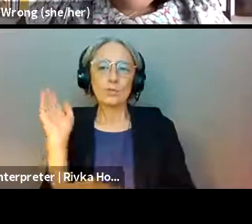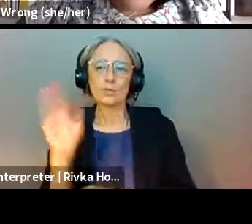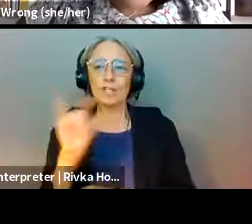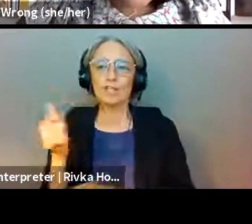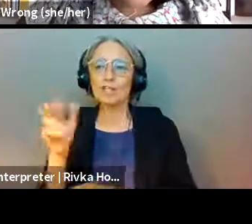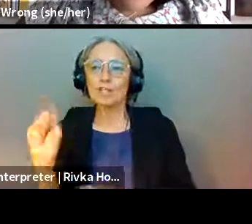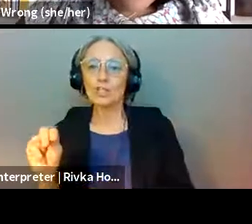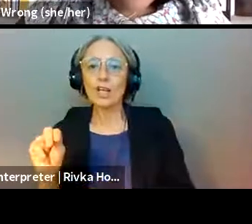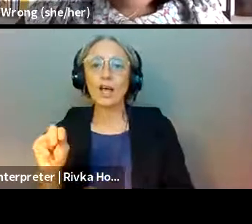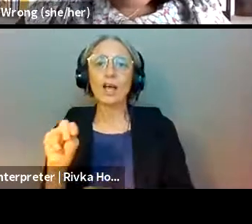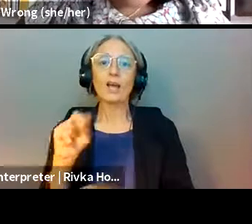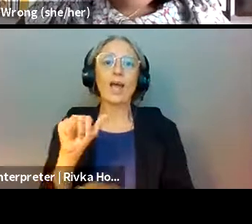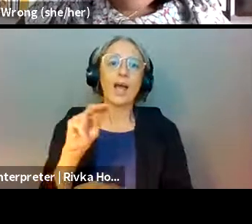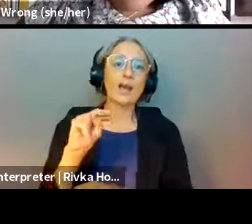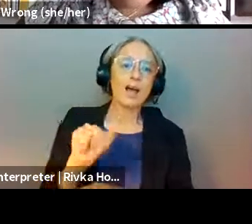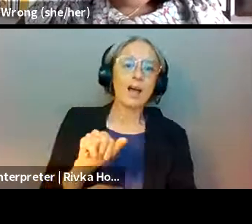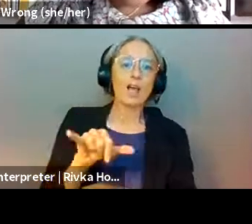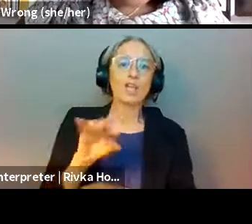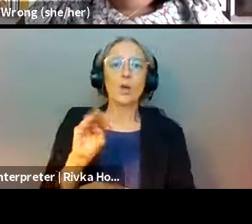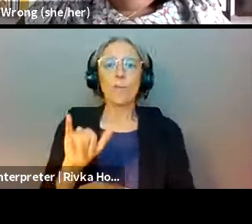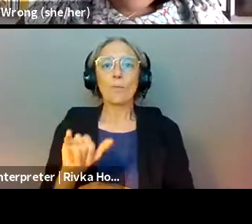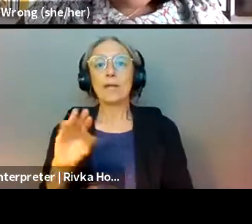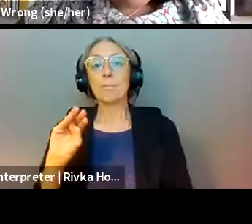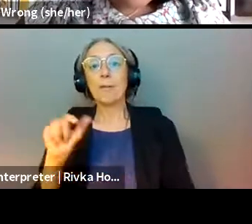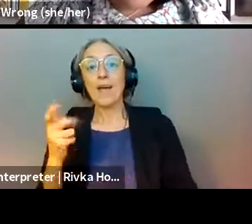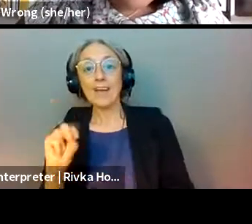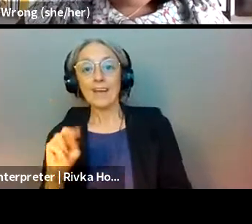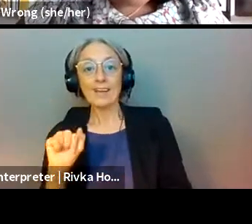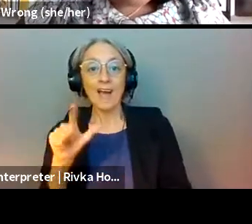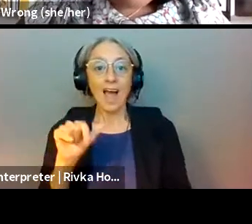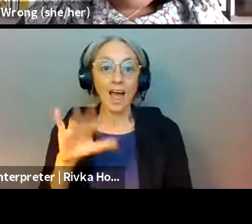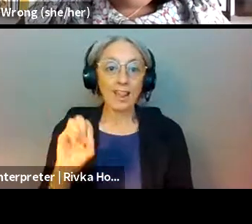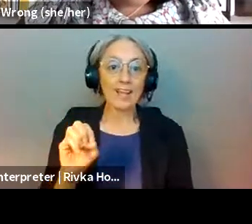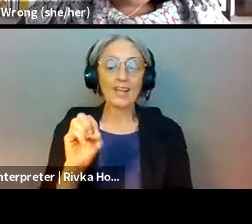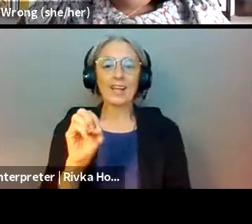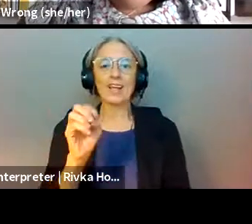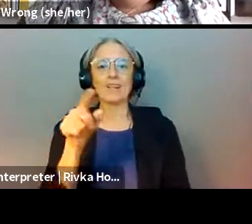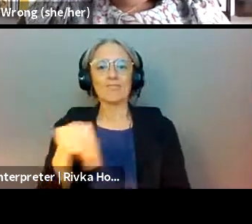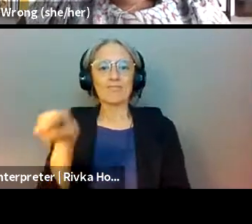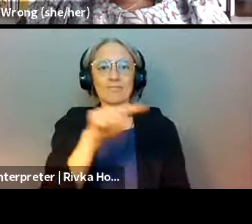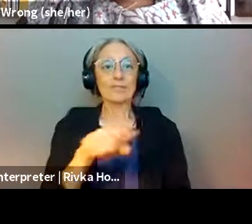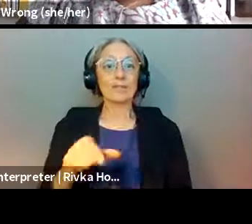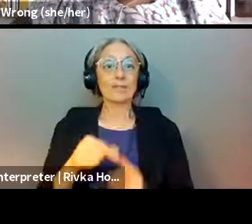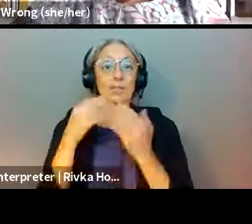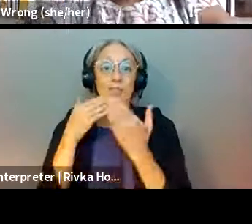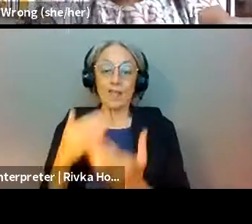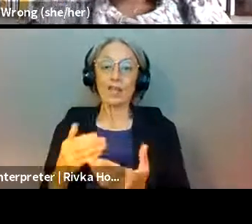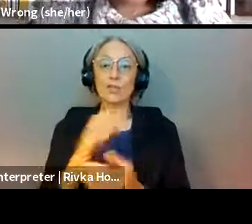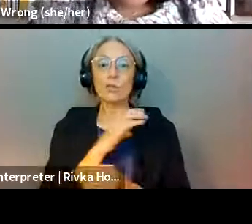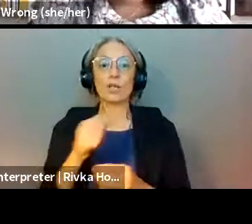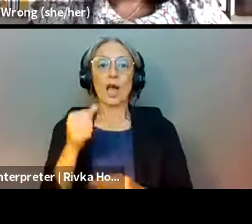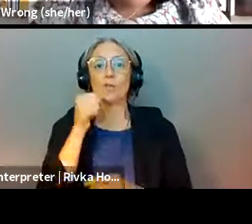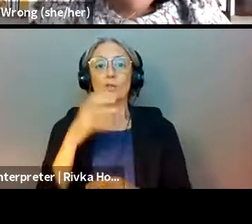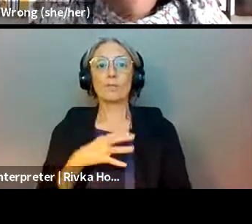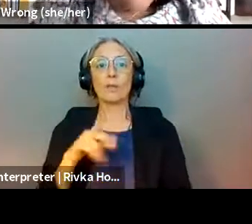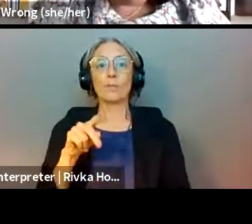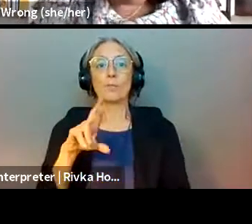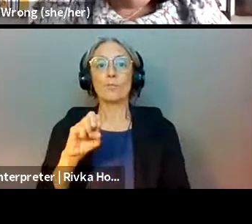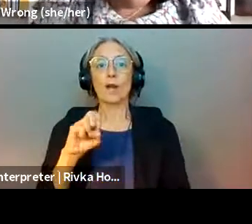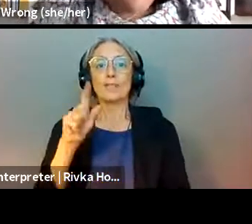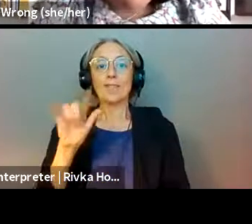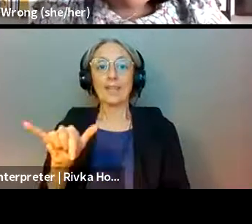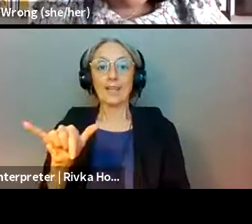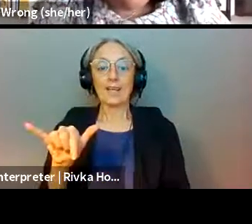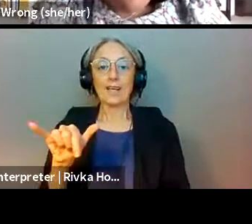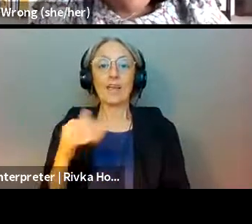Anna, Yomi, Megan, Ali, all of you, thank you so much. A special thank you to Congresswoman Presley. Thank